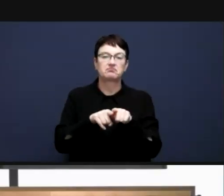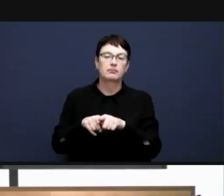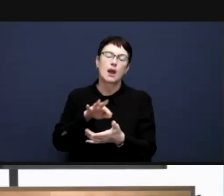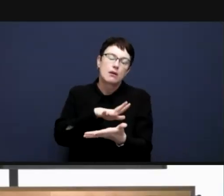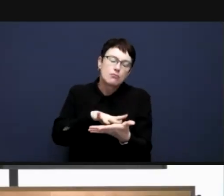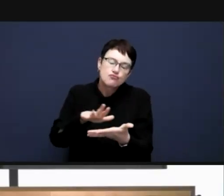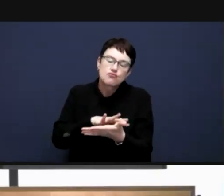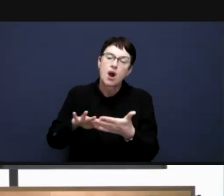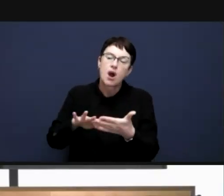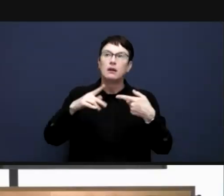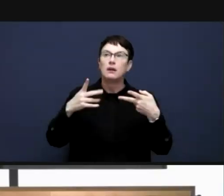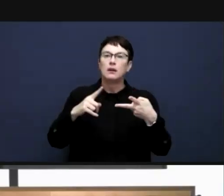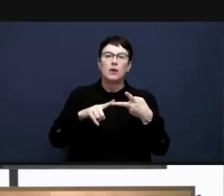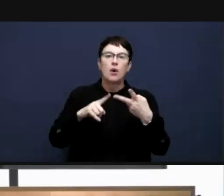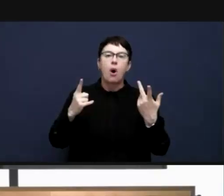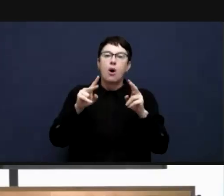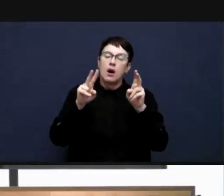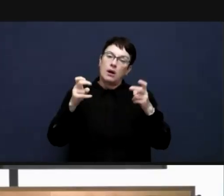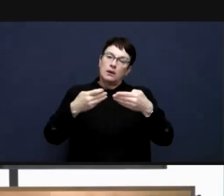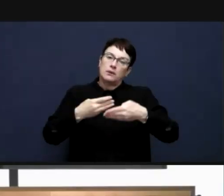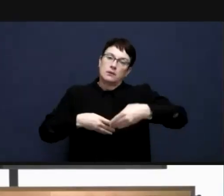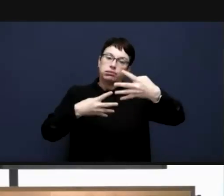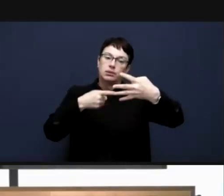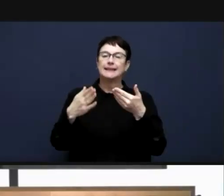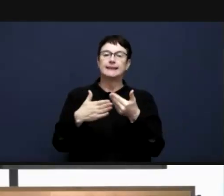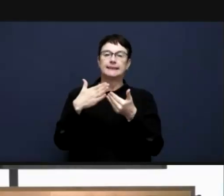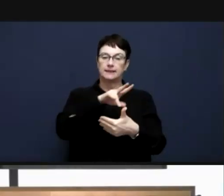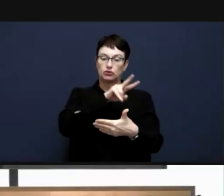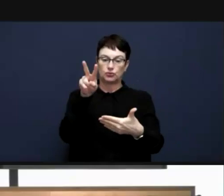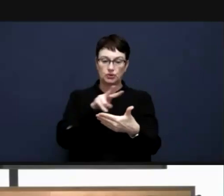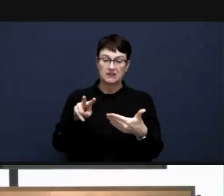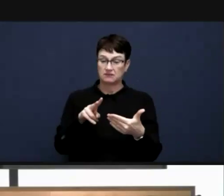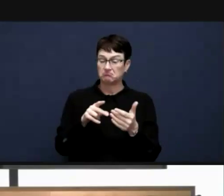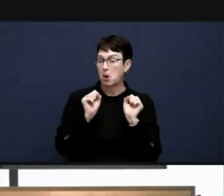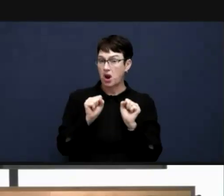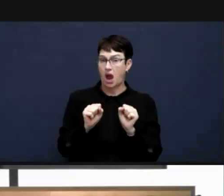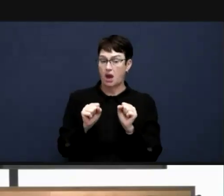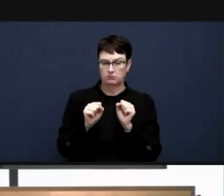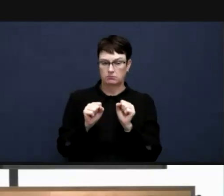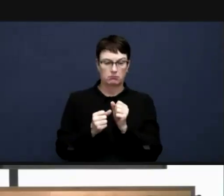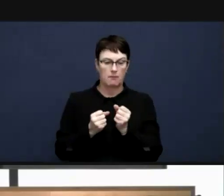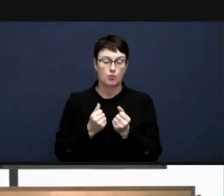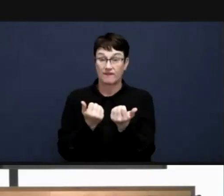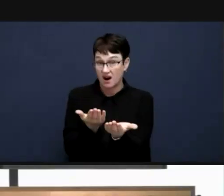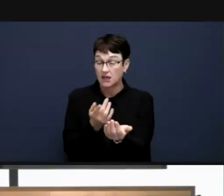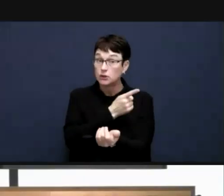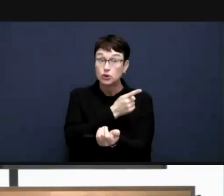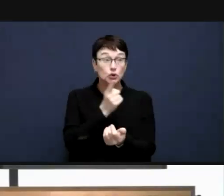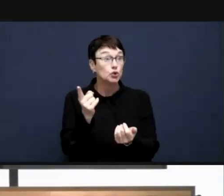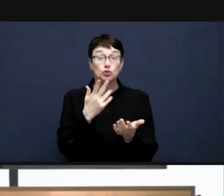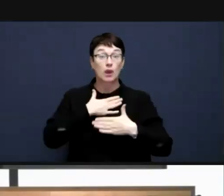easy-to-read documents can be provided as needed, but still you have to provide the accessible electronic format, and you can also